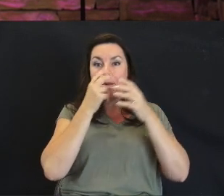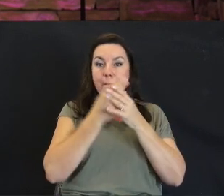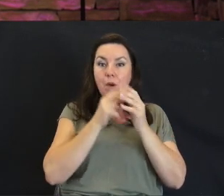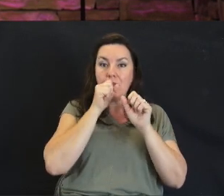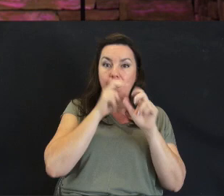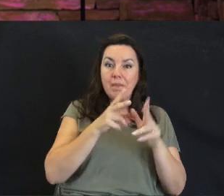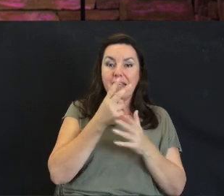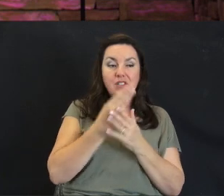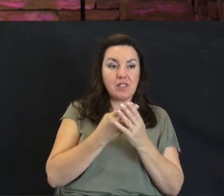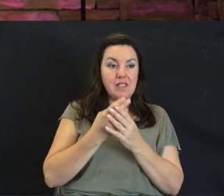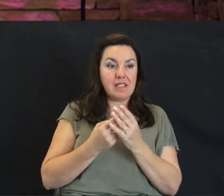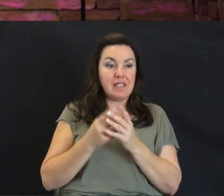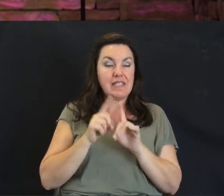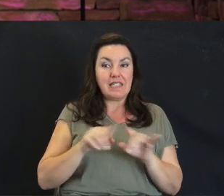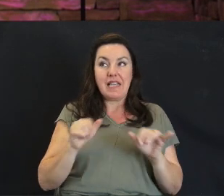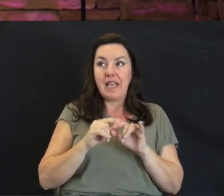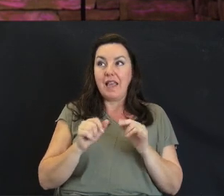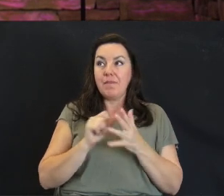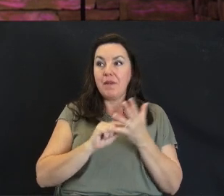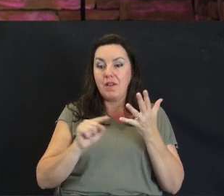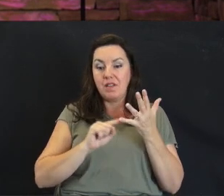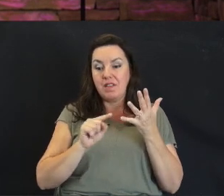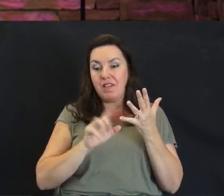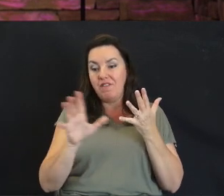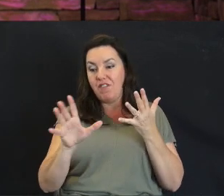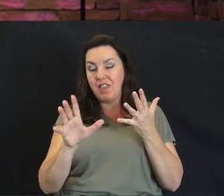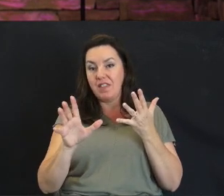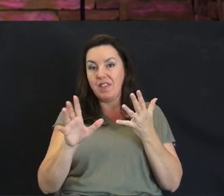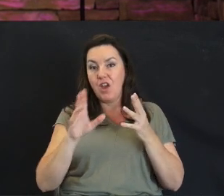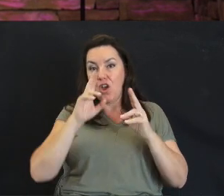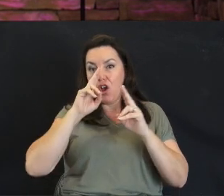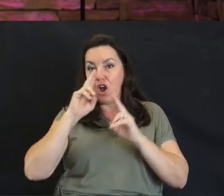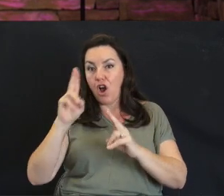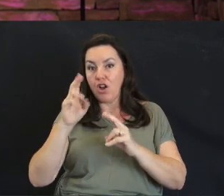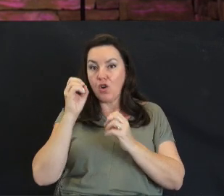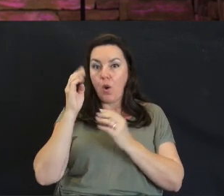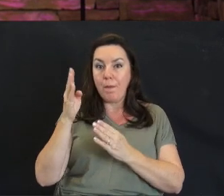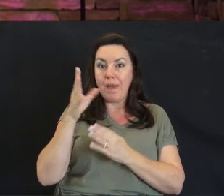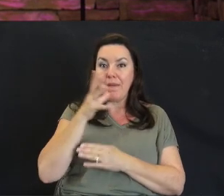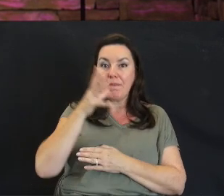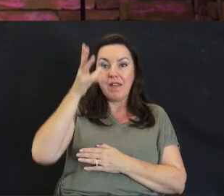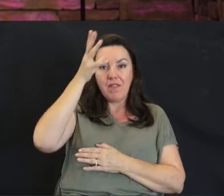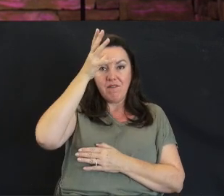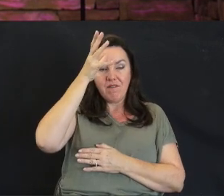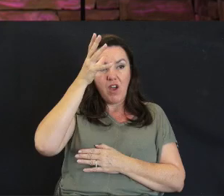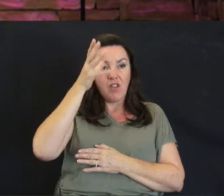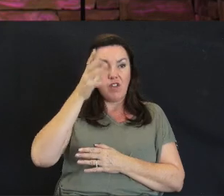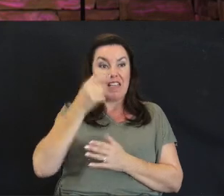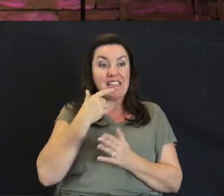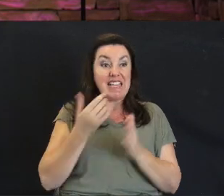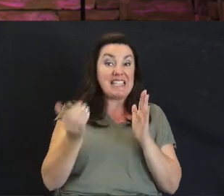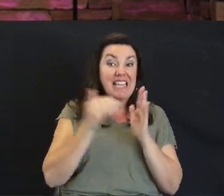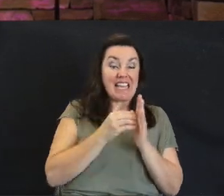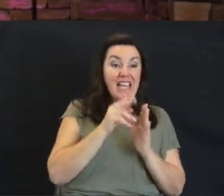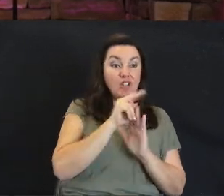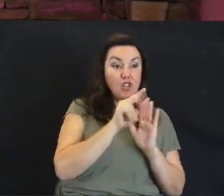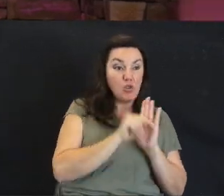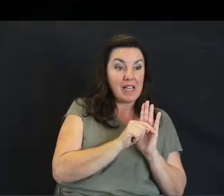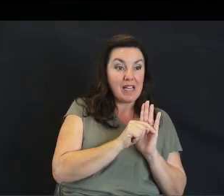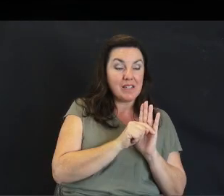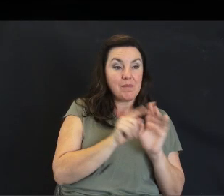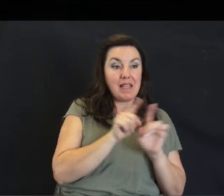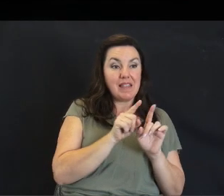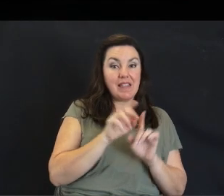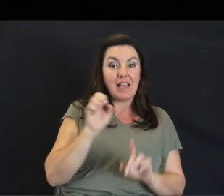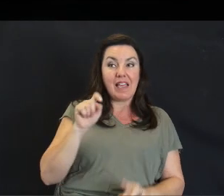the same Ten commandments The fifth is the same Obey and honor Your mother and father As reiterated In the New Testament In passages